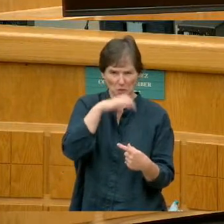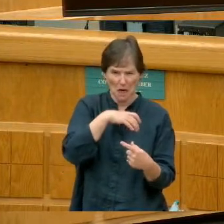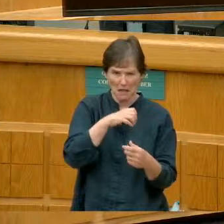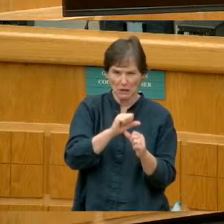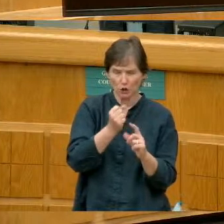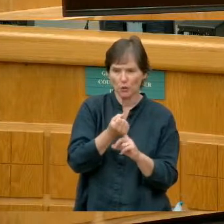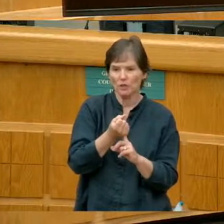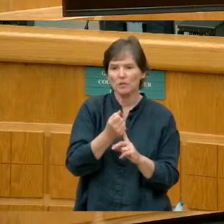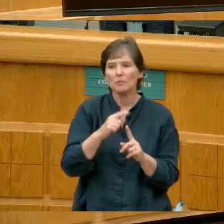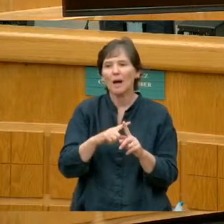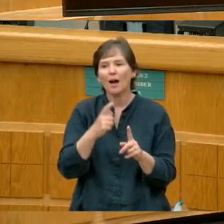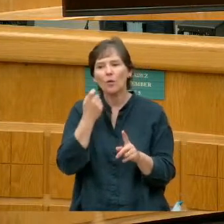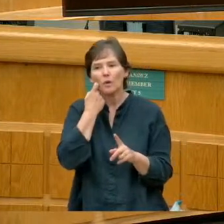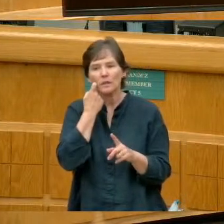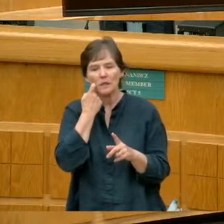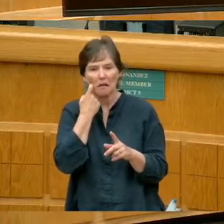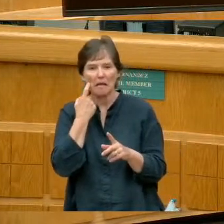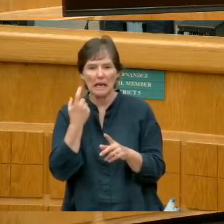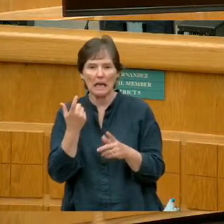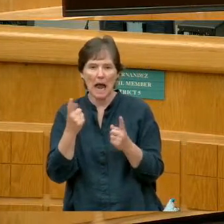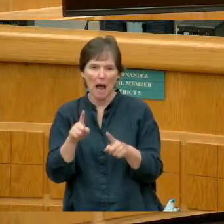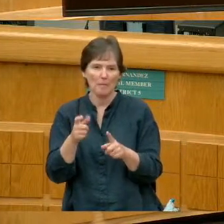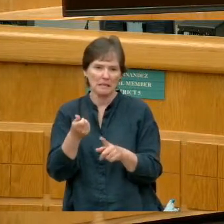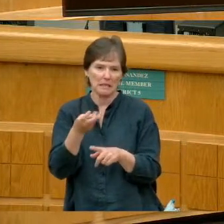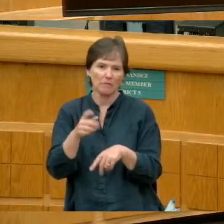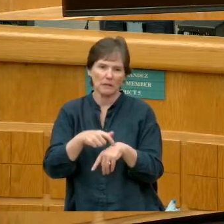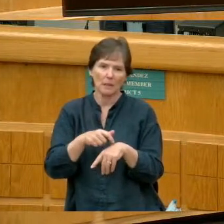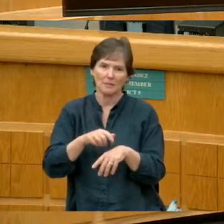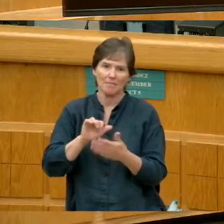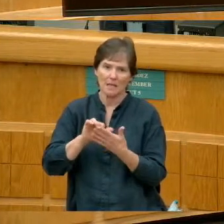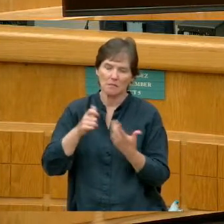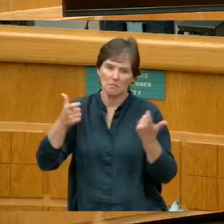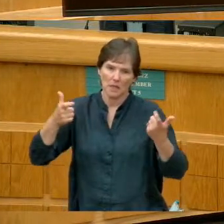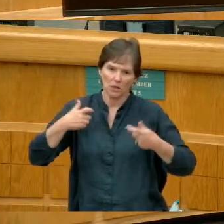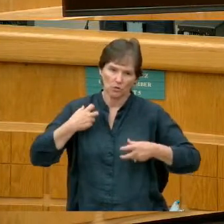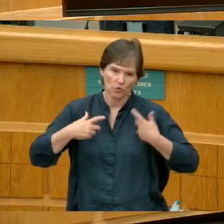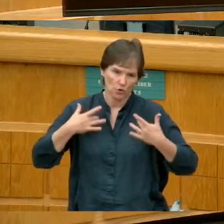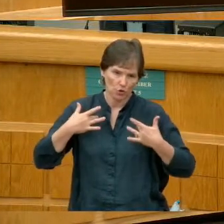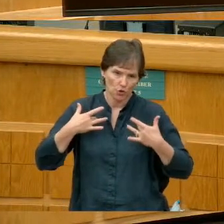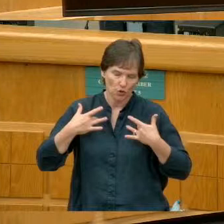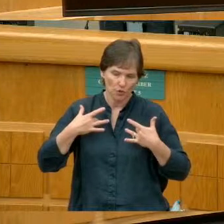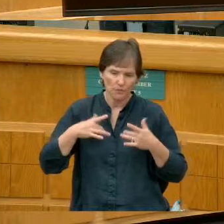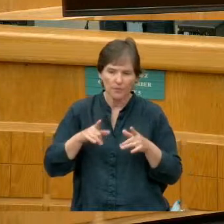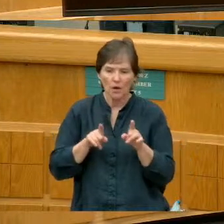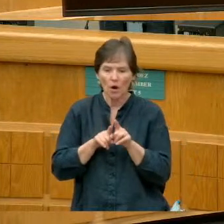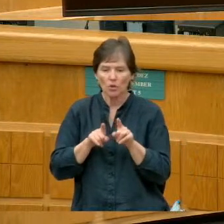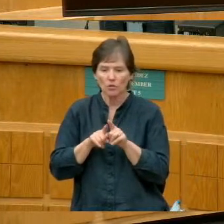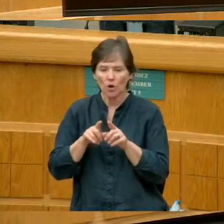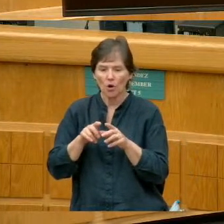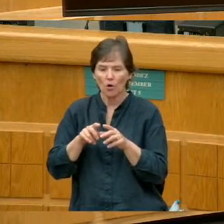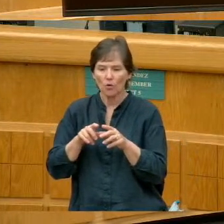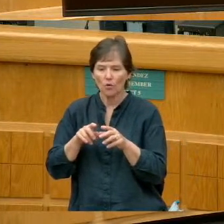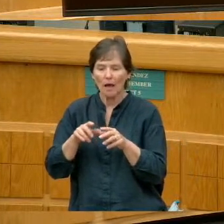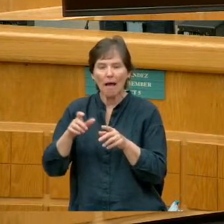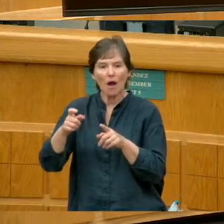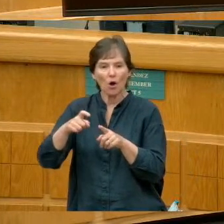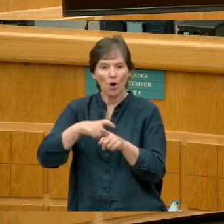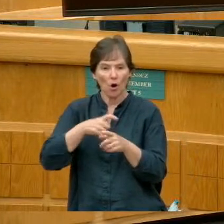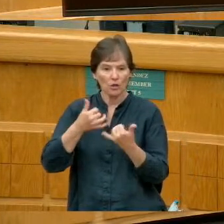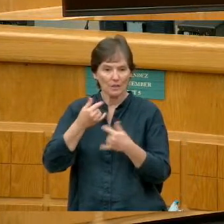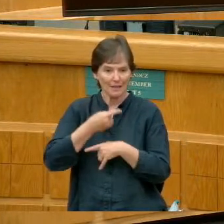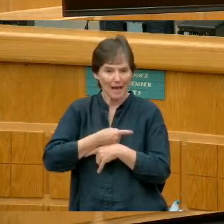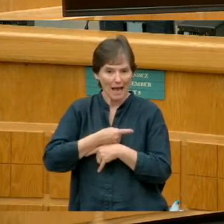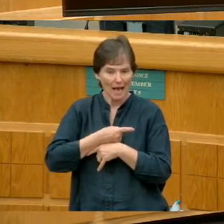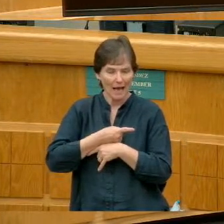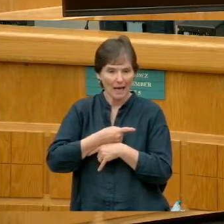in the last couple of days is, again, very concerning. I also had a call from the region today that they had